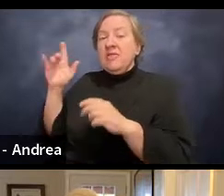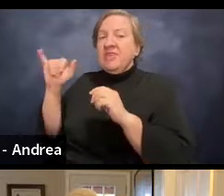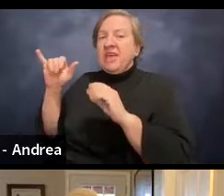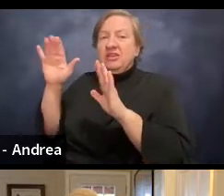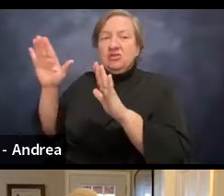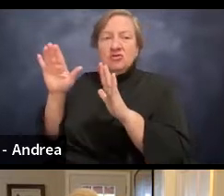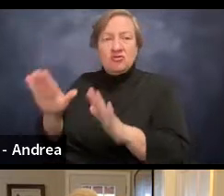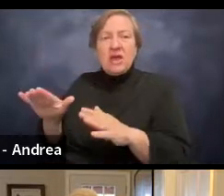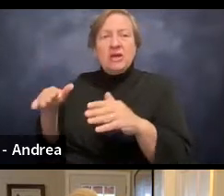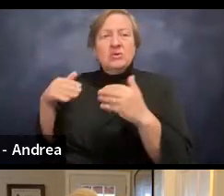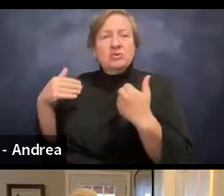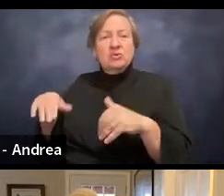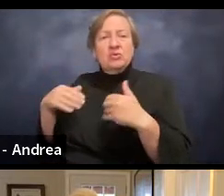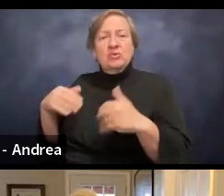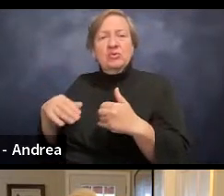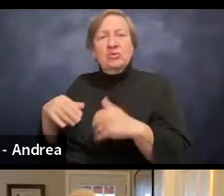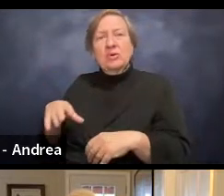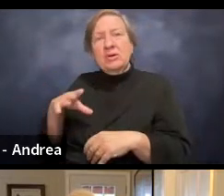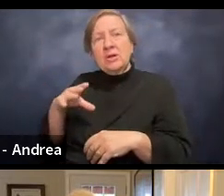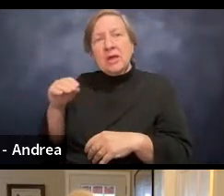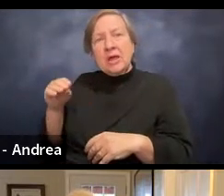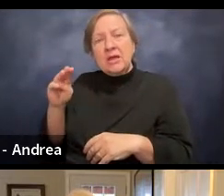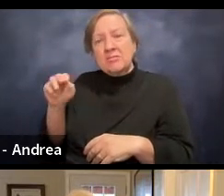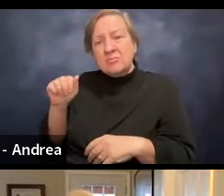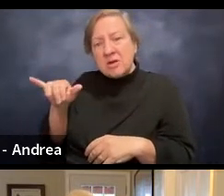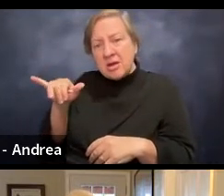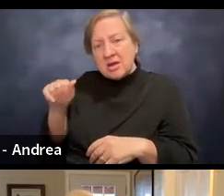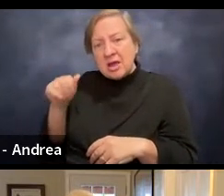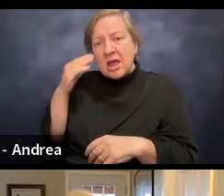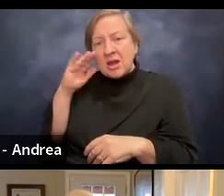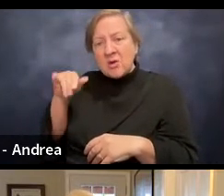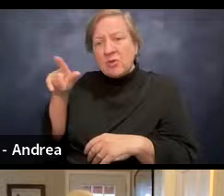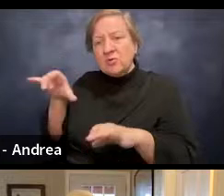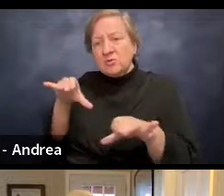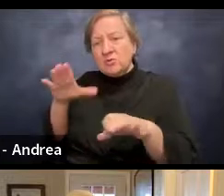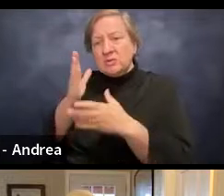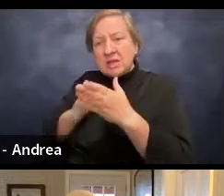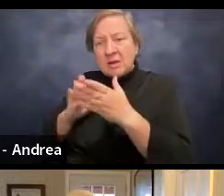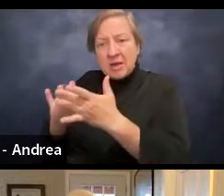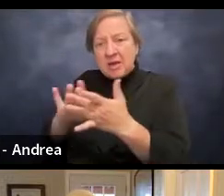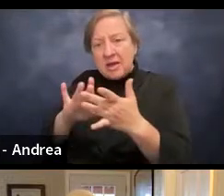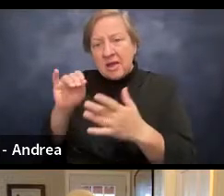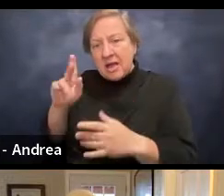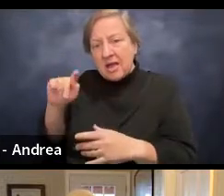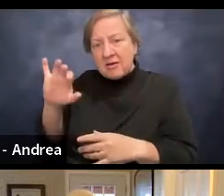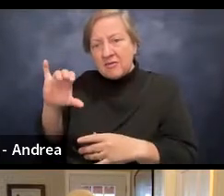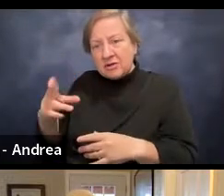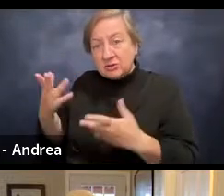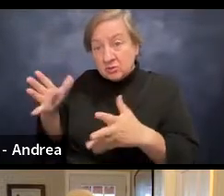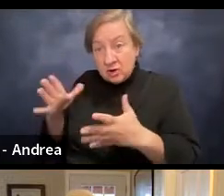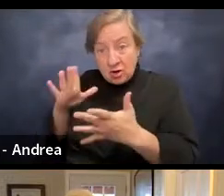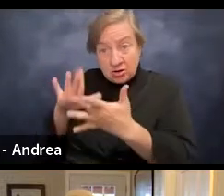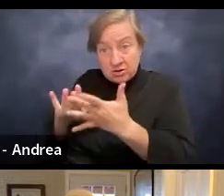maybe talk, I know you've been doing some outreach. Is that one that we've already connected with?